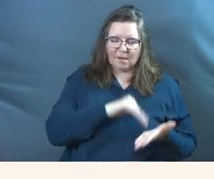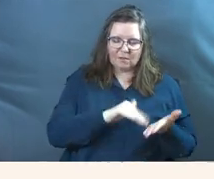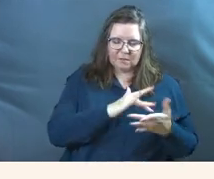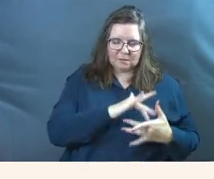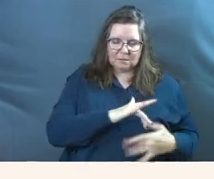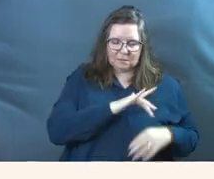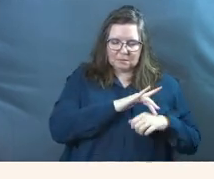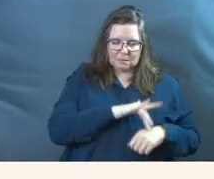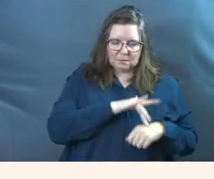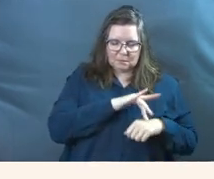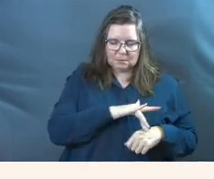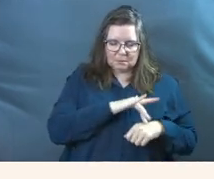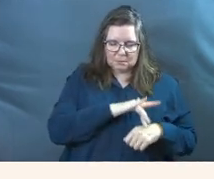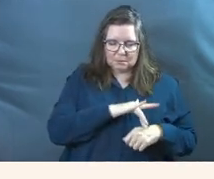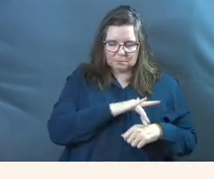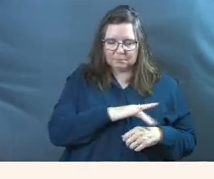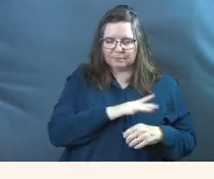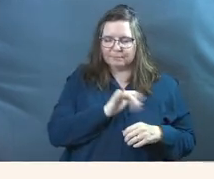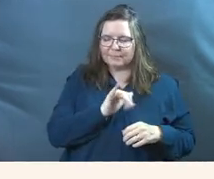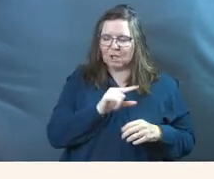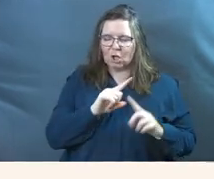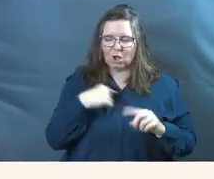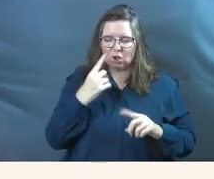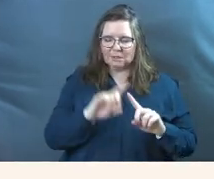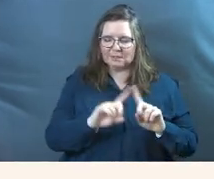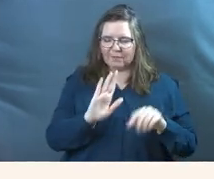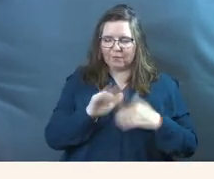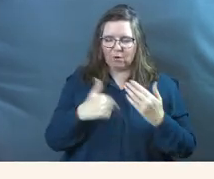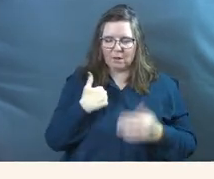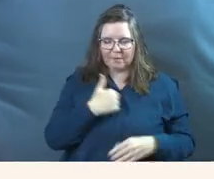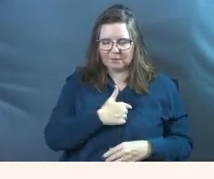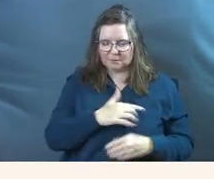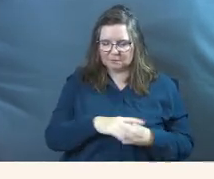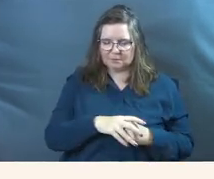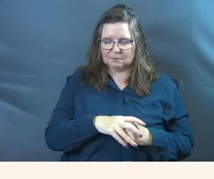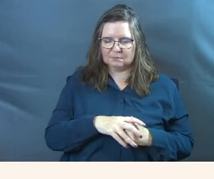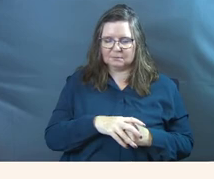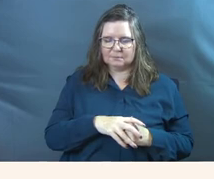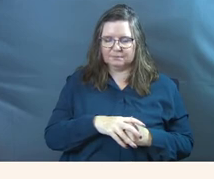the tiny little punishments in our lives, God, it looks different for all of us.